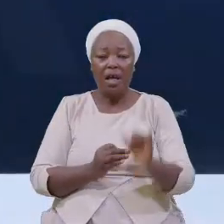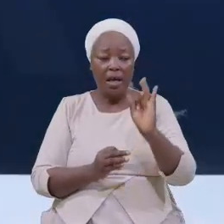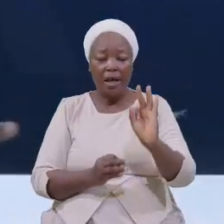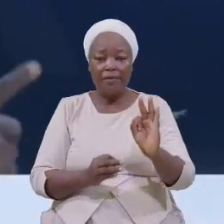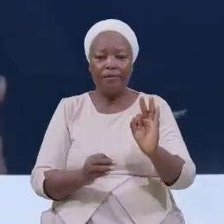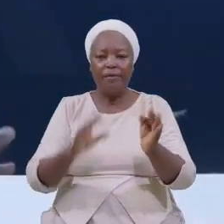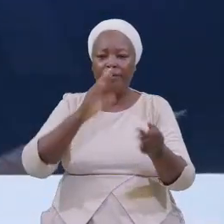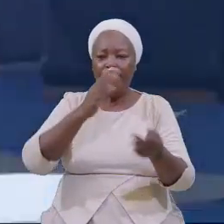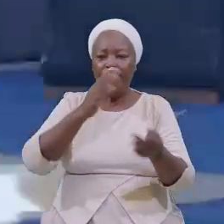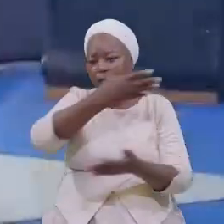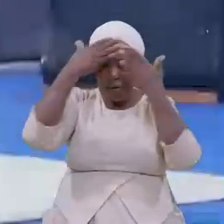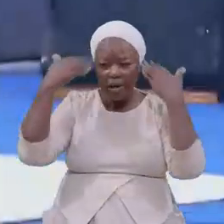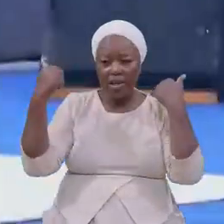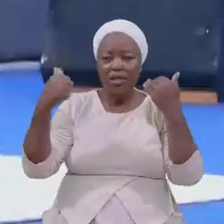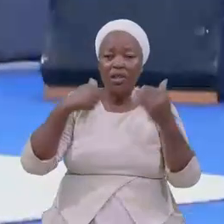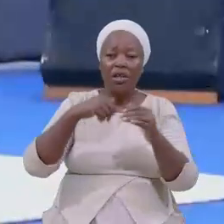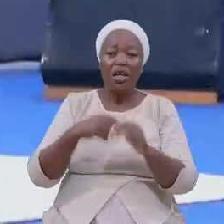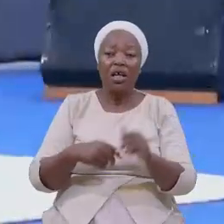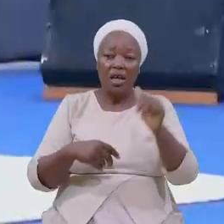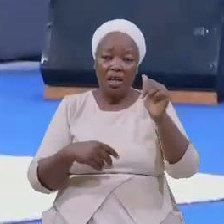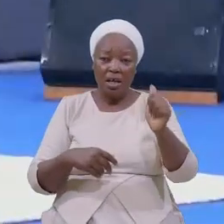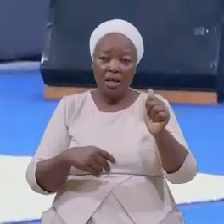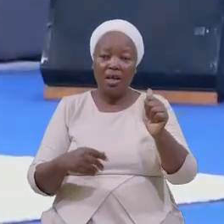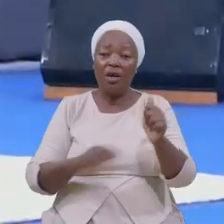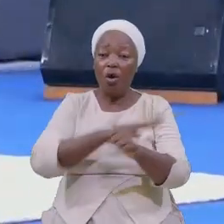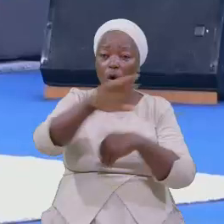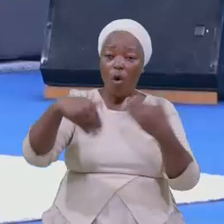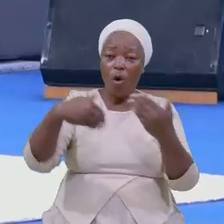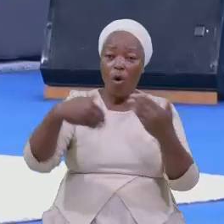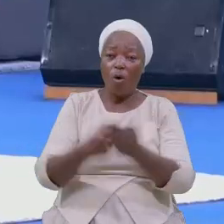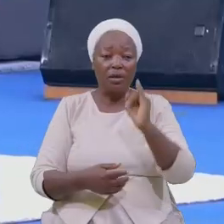all, I trust him.